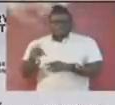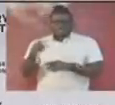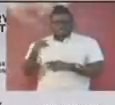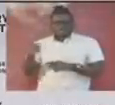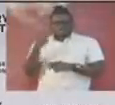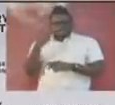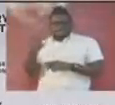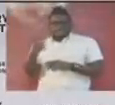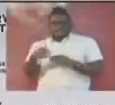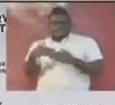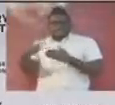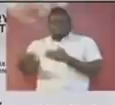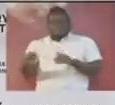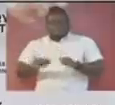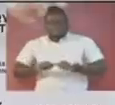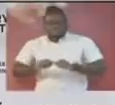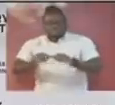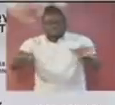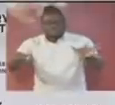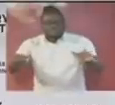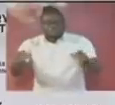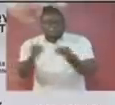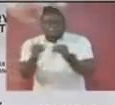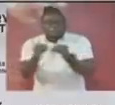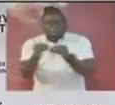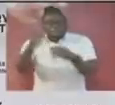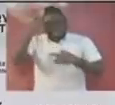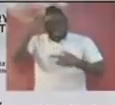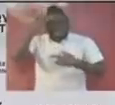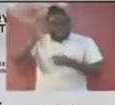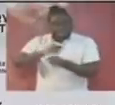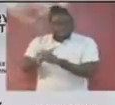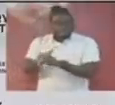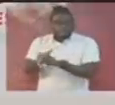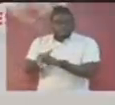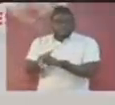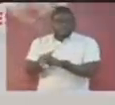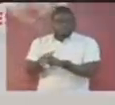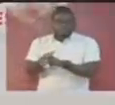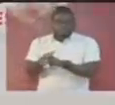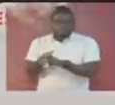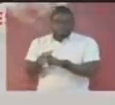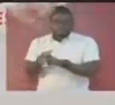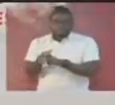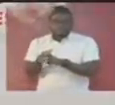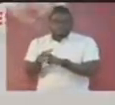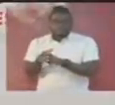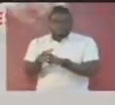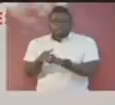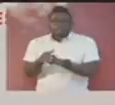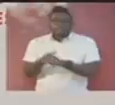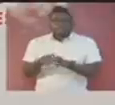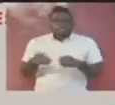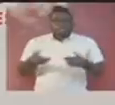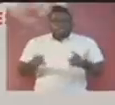express my personal condolences to the Barrett family. I have a